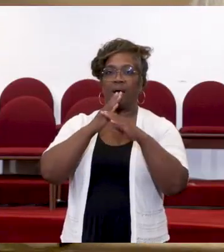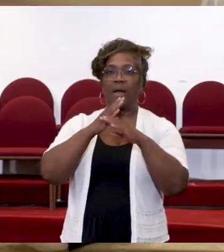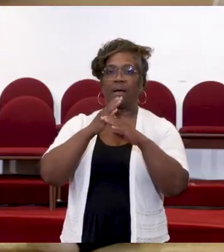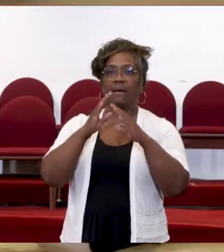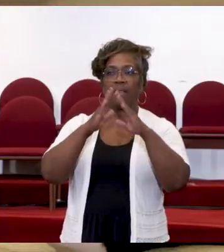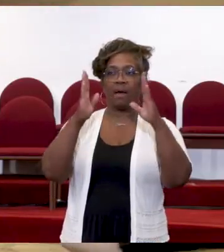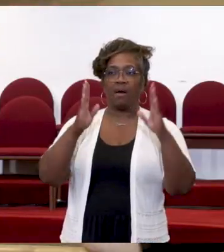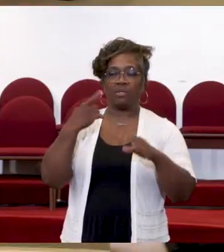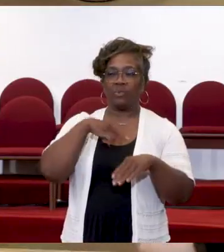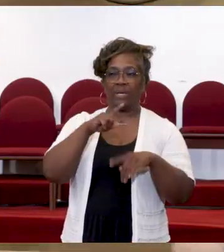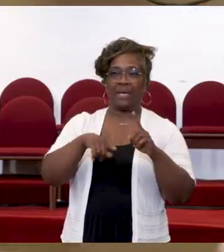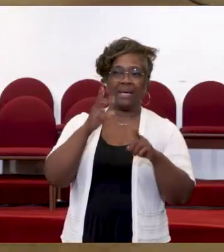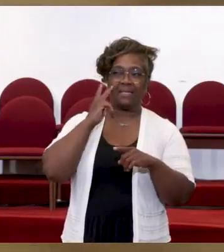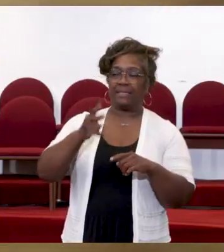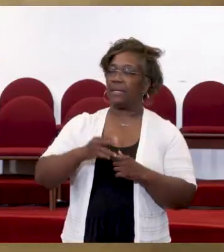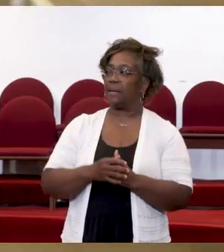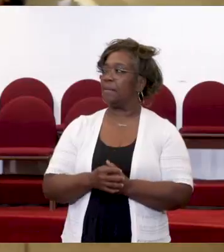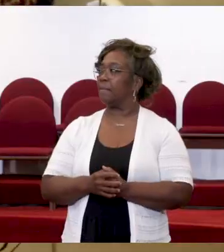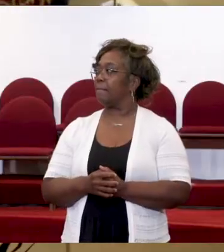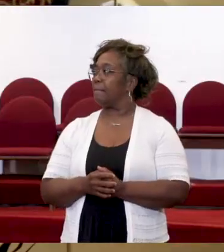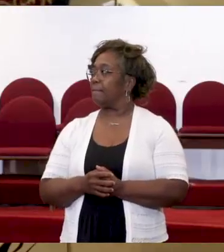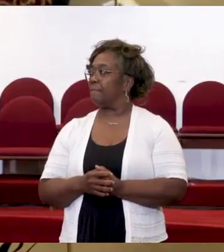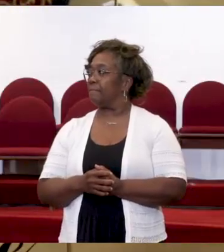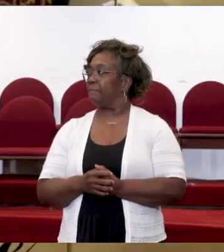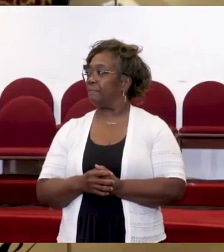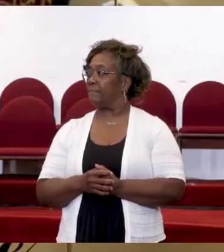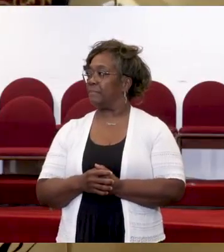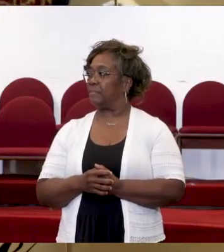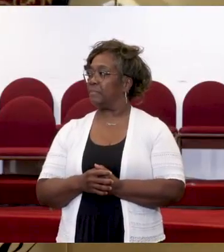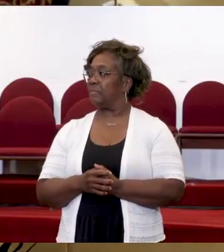this over to our BC director who knows the answer.